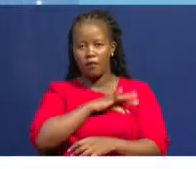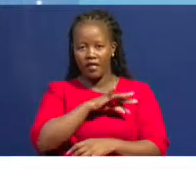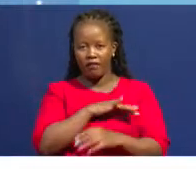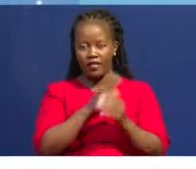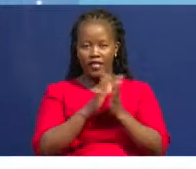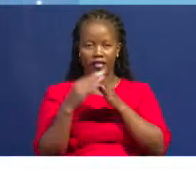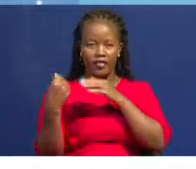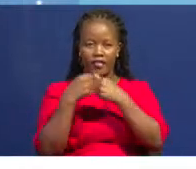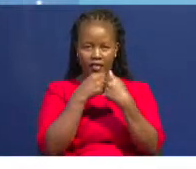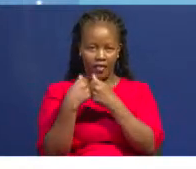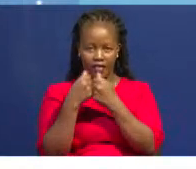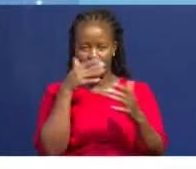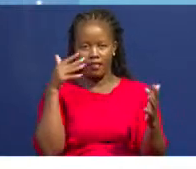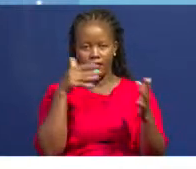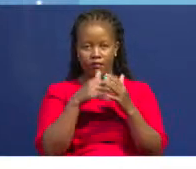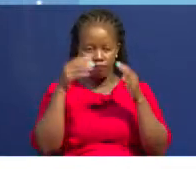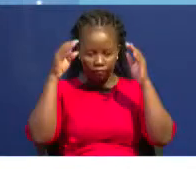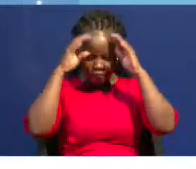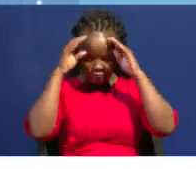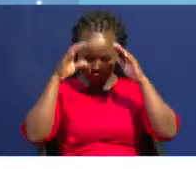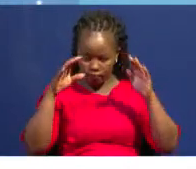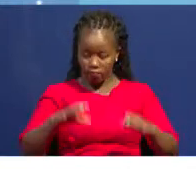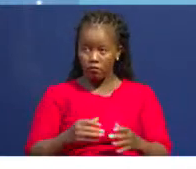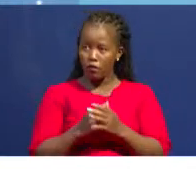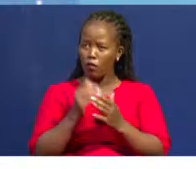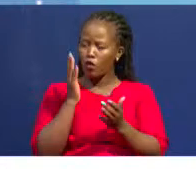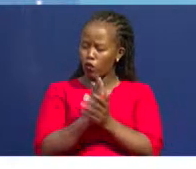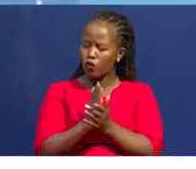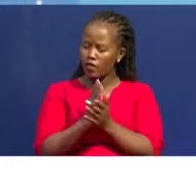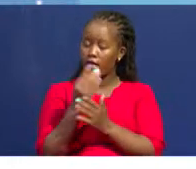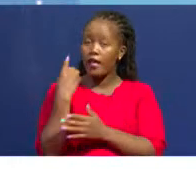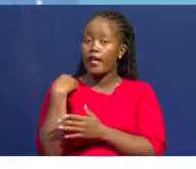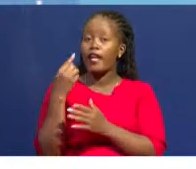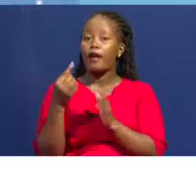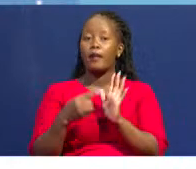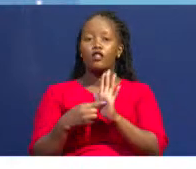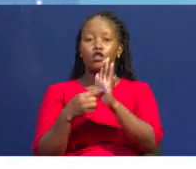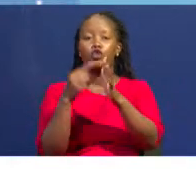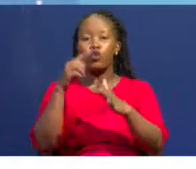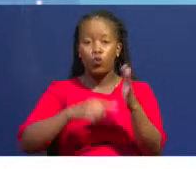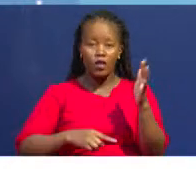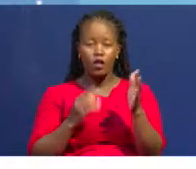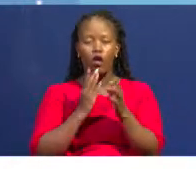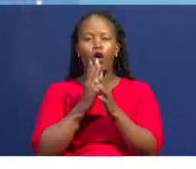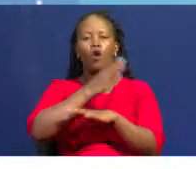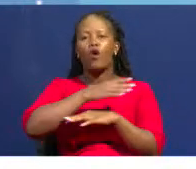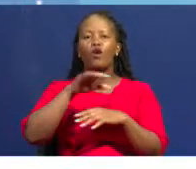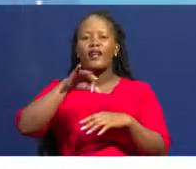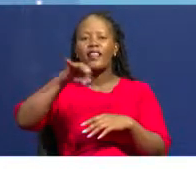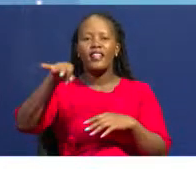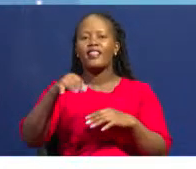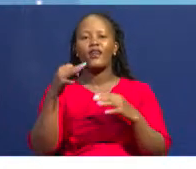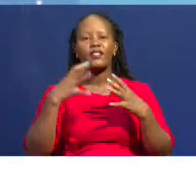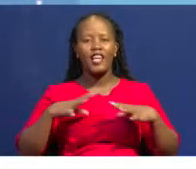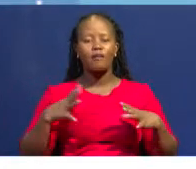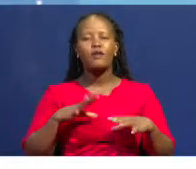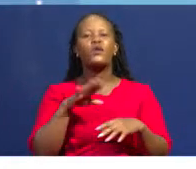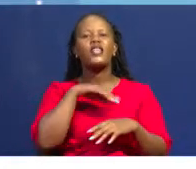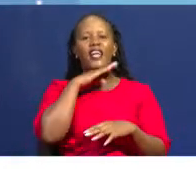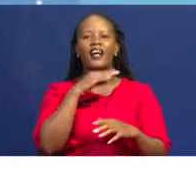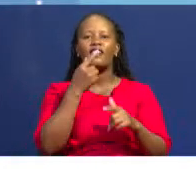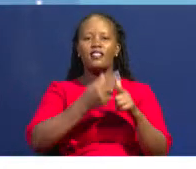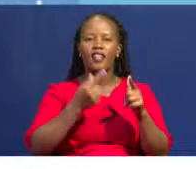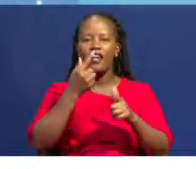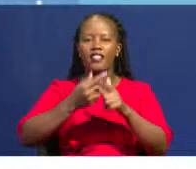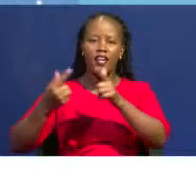facing devolution. Well, you bear me witness that statistics show that over 3,000 people die on our Kenyan roads each and every year,